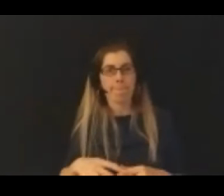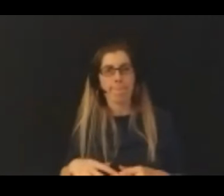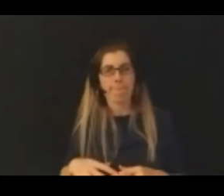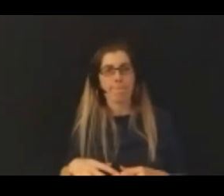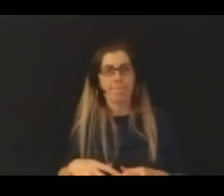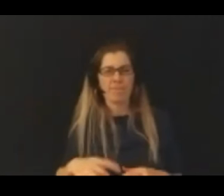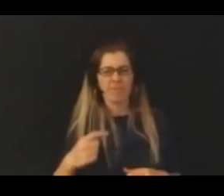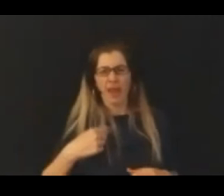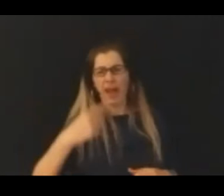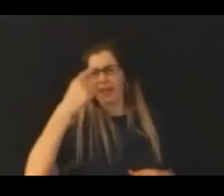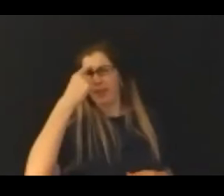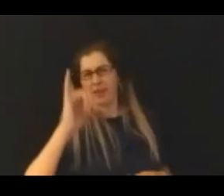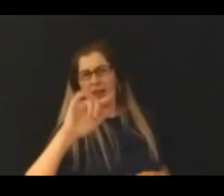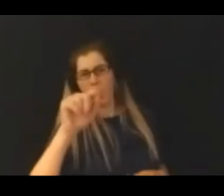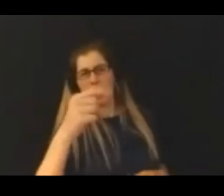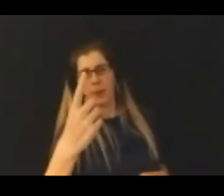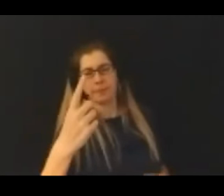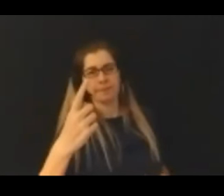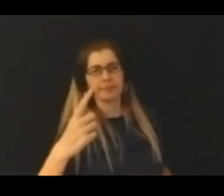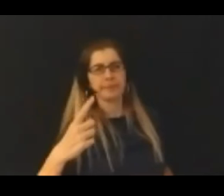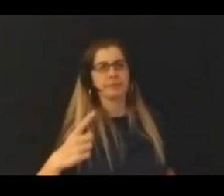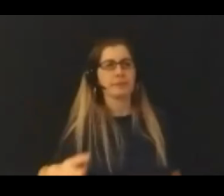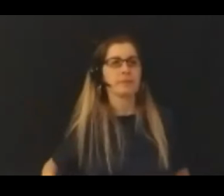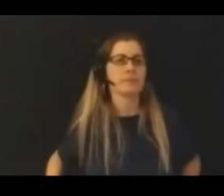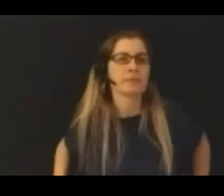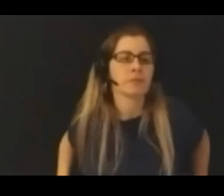think that was all I wanted to say about that, Julia. Yeah.